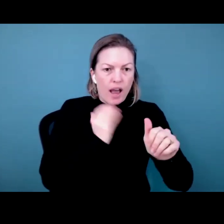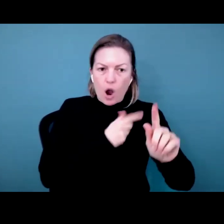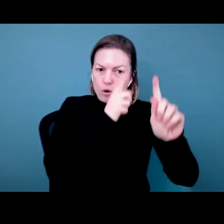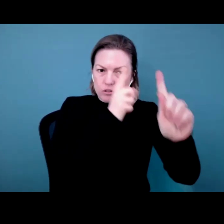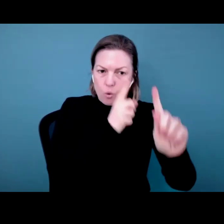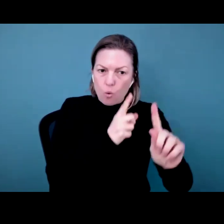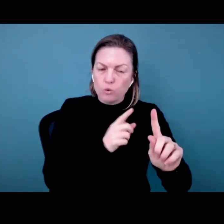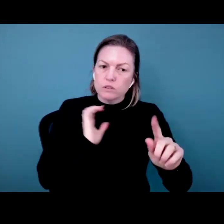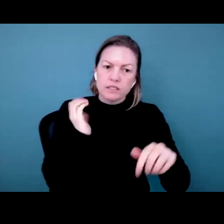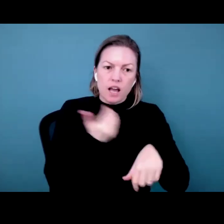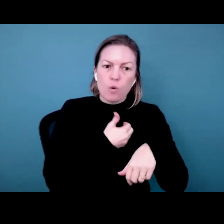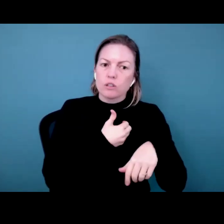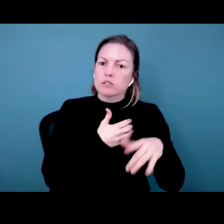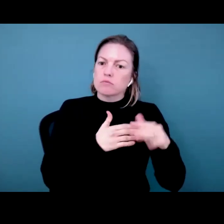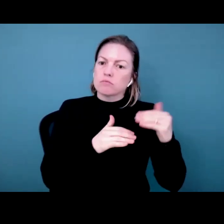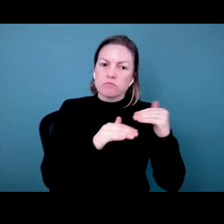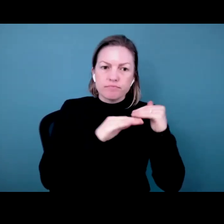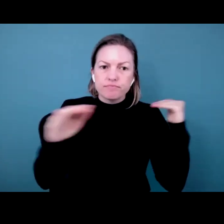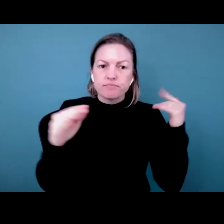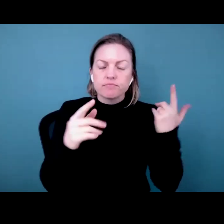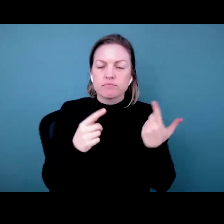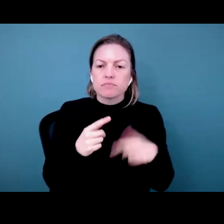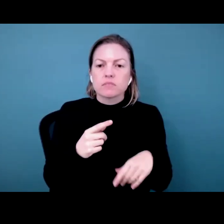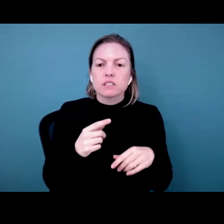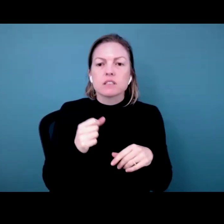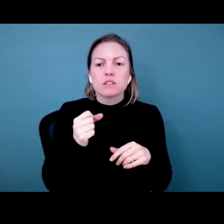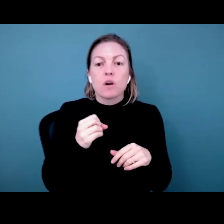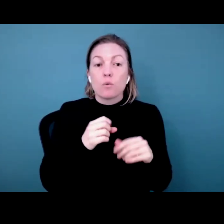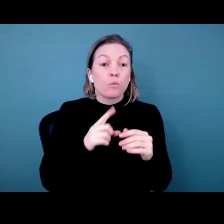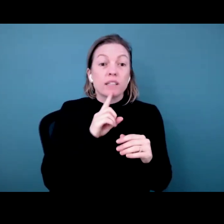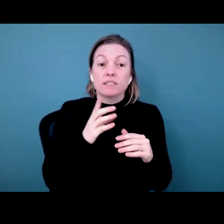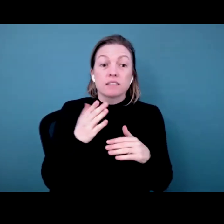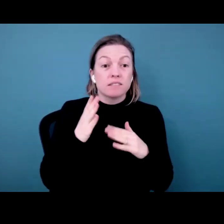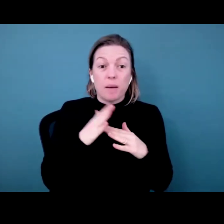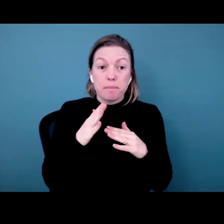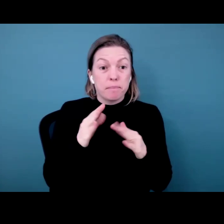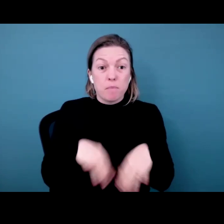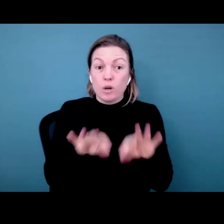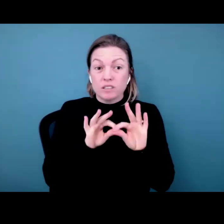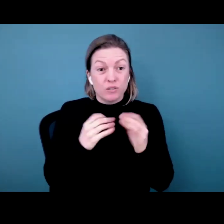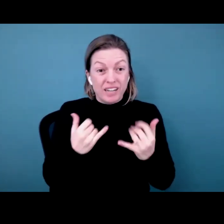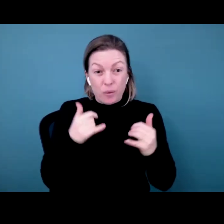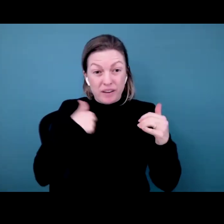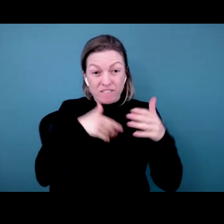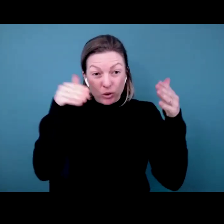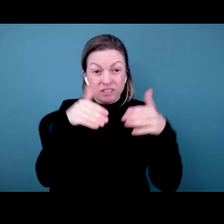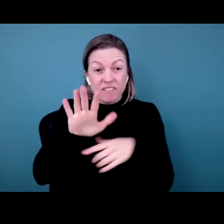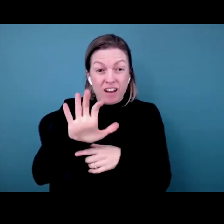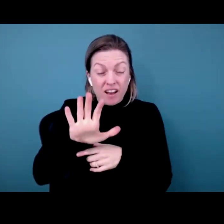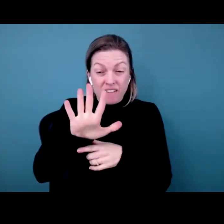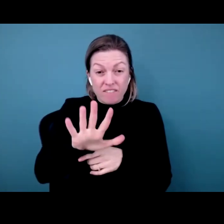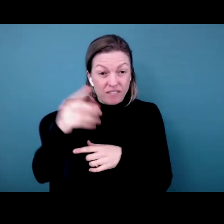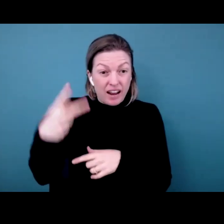what we are experiencing. And of course, kind of front and center for us right now in the federal shutdown are the 5.5 million